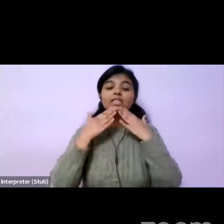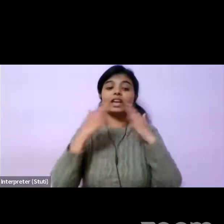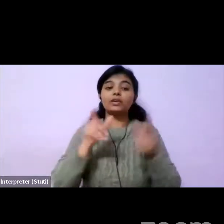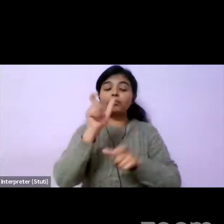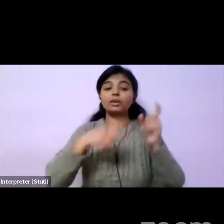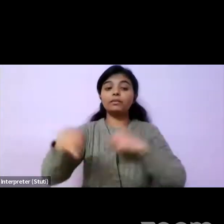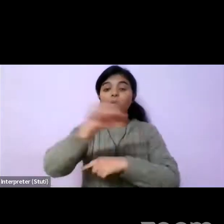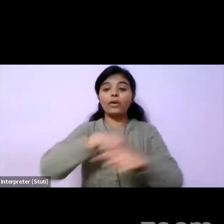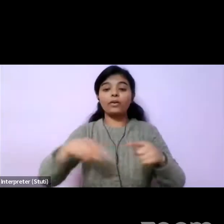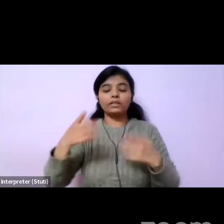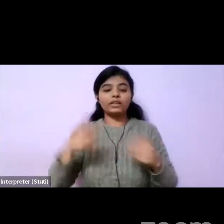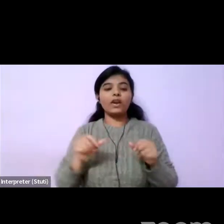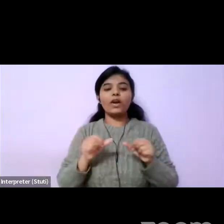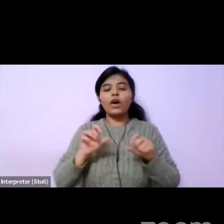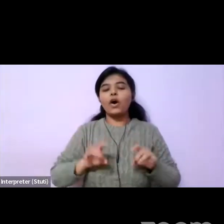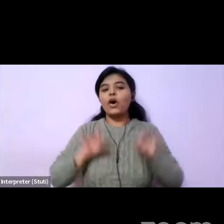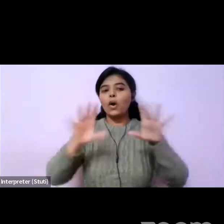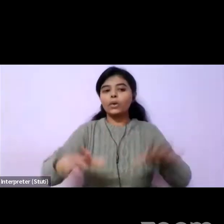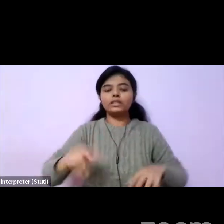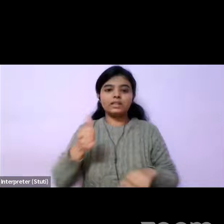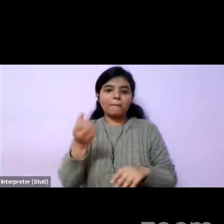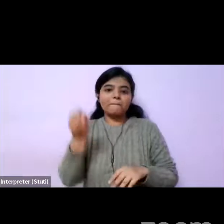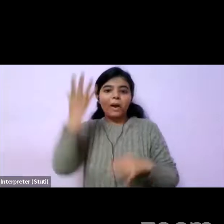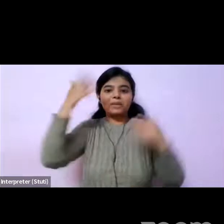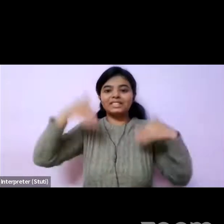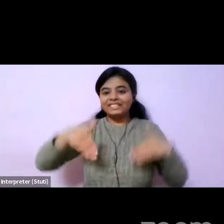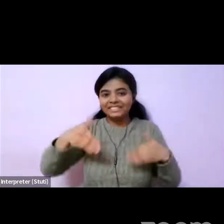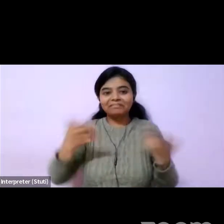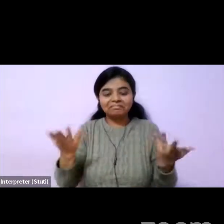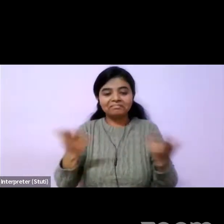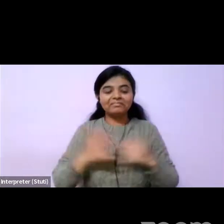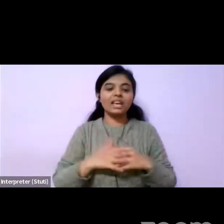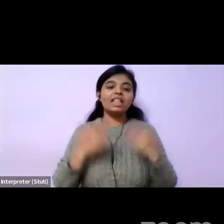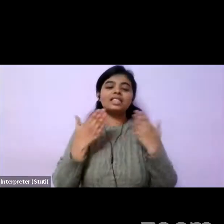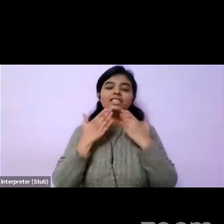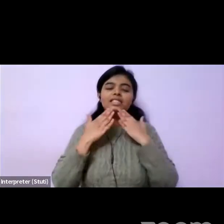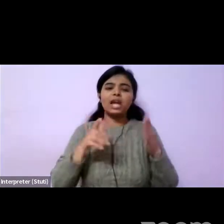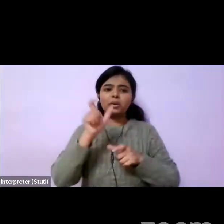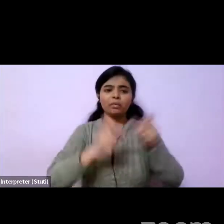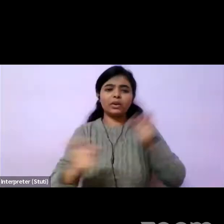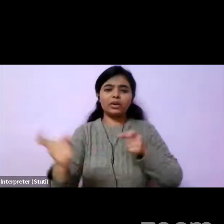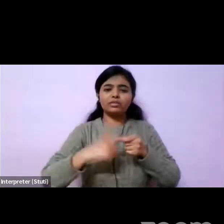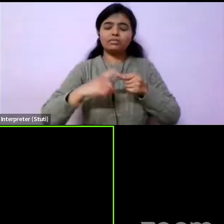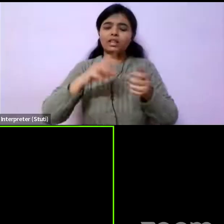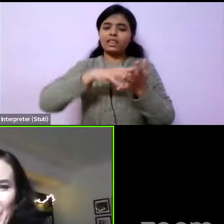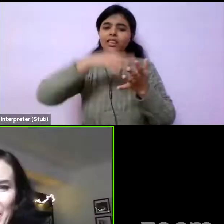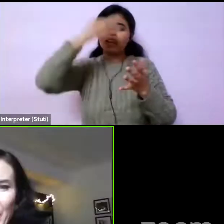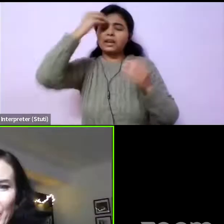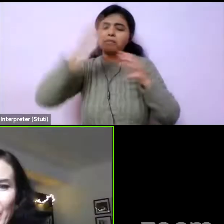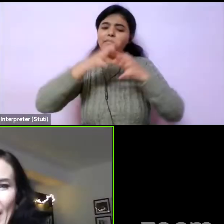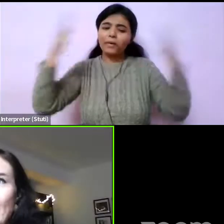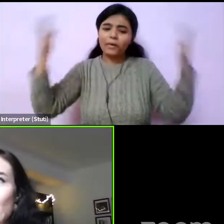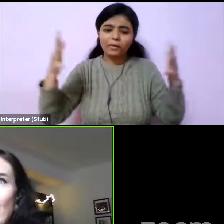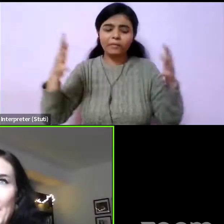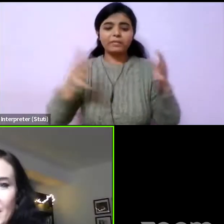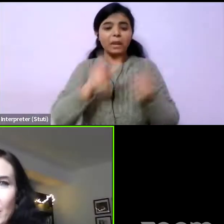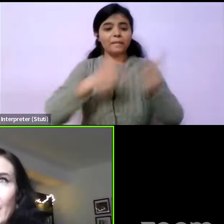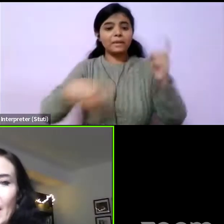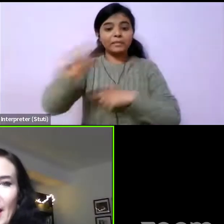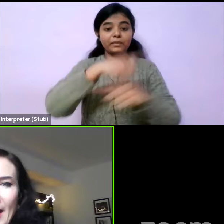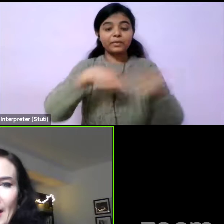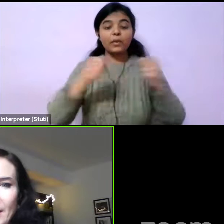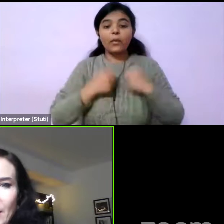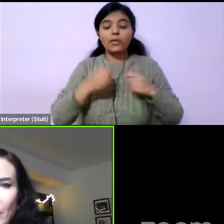from Austria. It's still morning here. Thank you so much for having me at this conference. I'm learning so much with all of you. I'll share